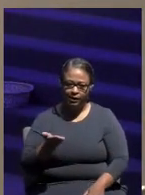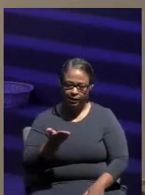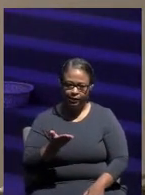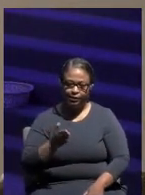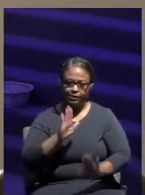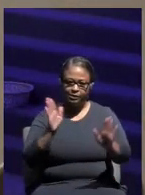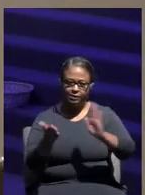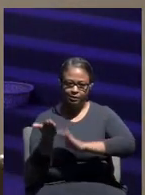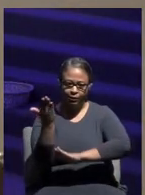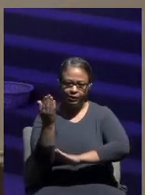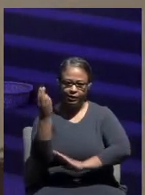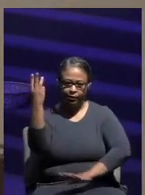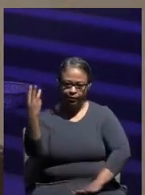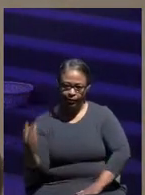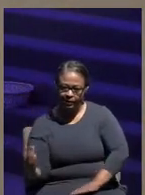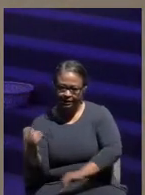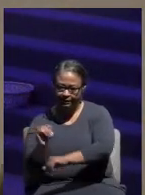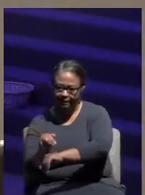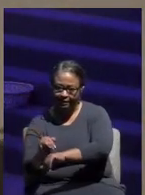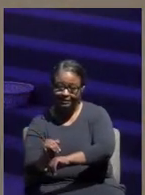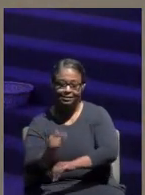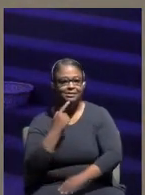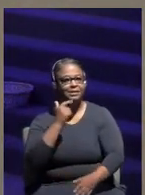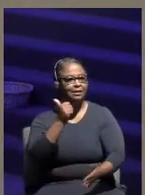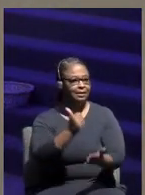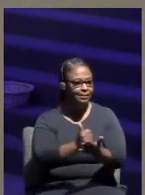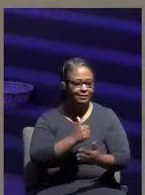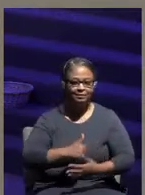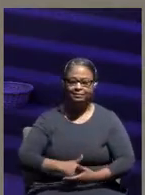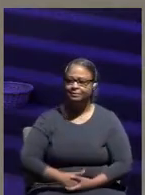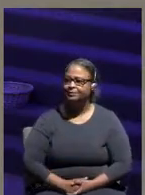and on Wednesday nights. Can somebody say amen?